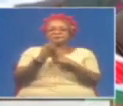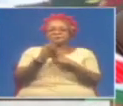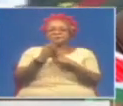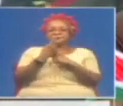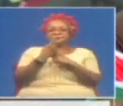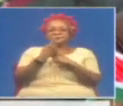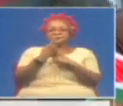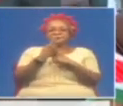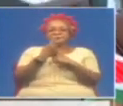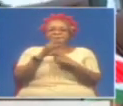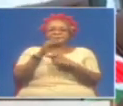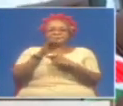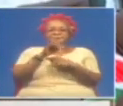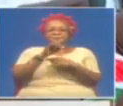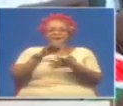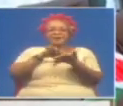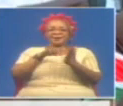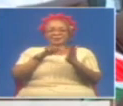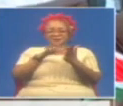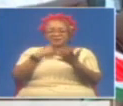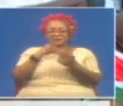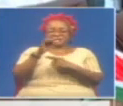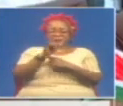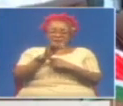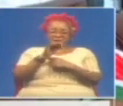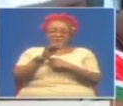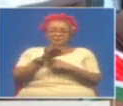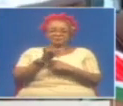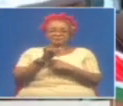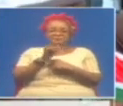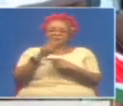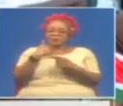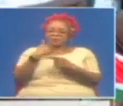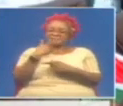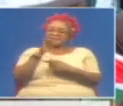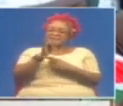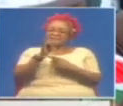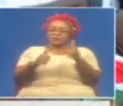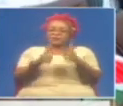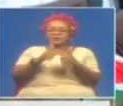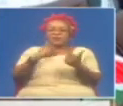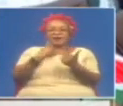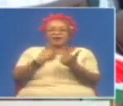this display doesn't sum up our season. It just displays what we have